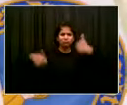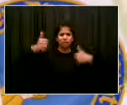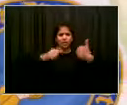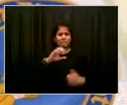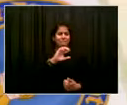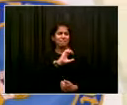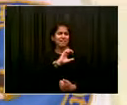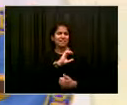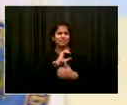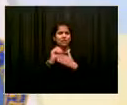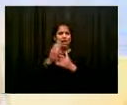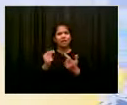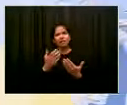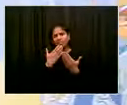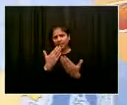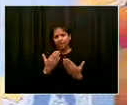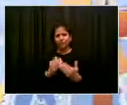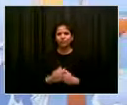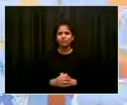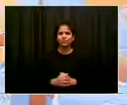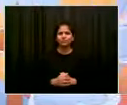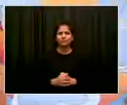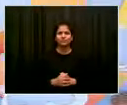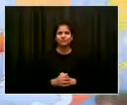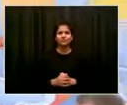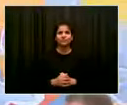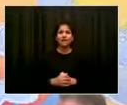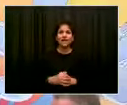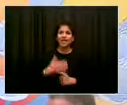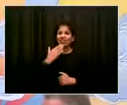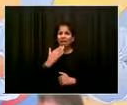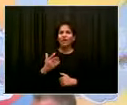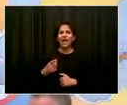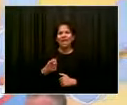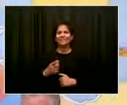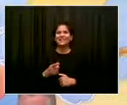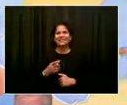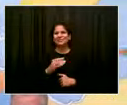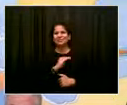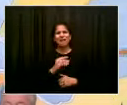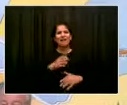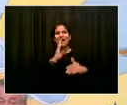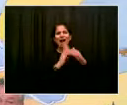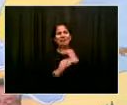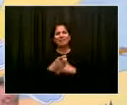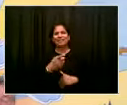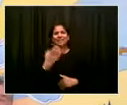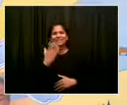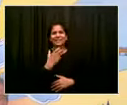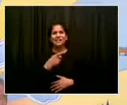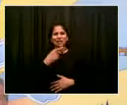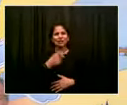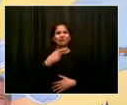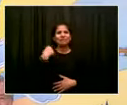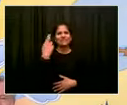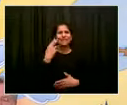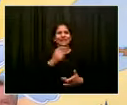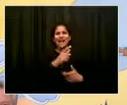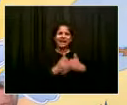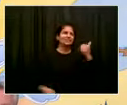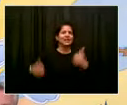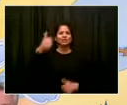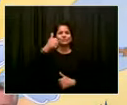Thank you. Thank you, Chief. Well, you are being a little modest. It wouldn't be happening without you. And you're telling people how important it is to